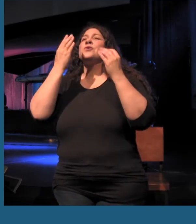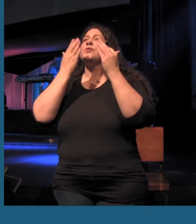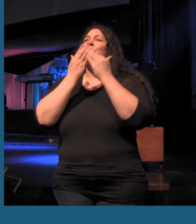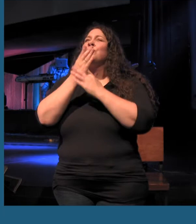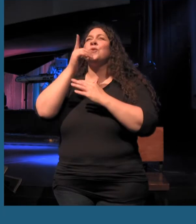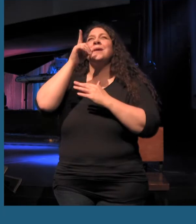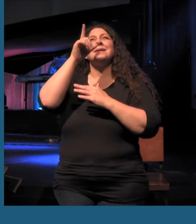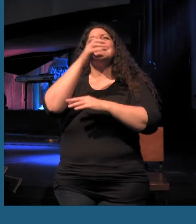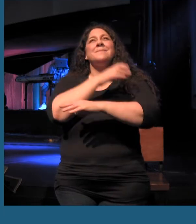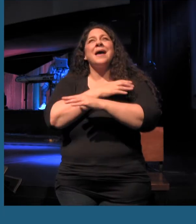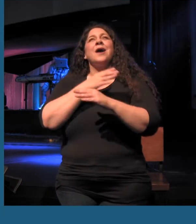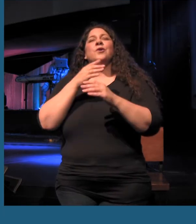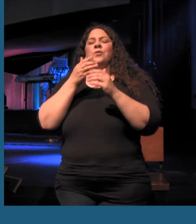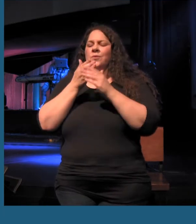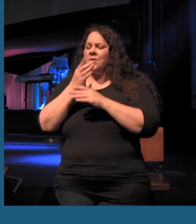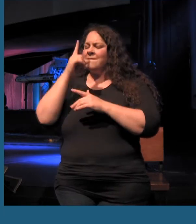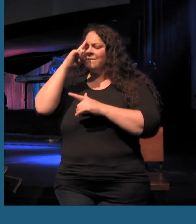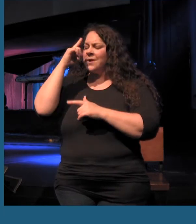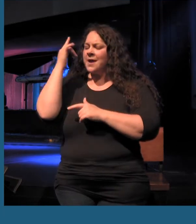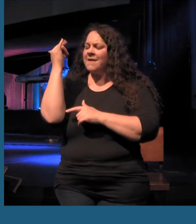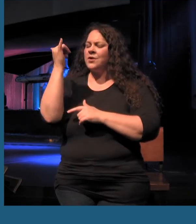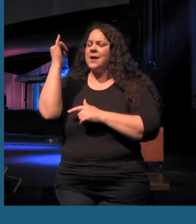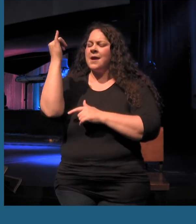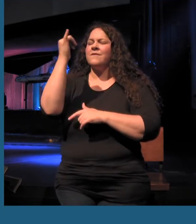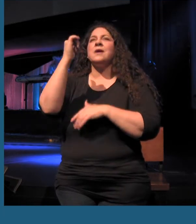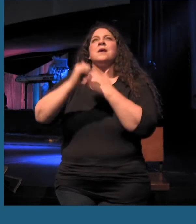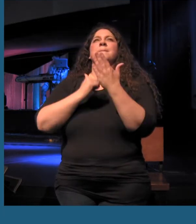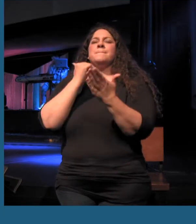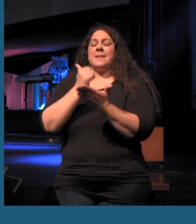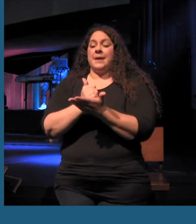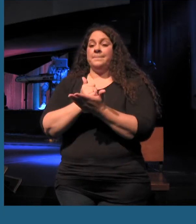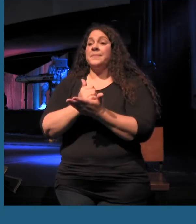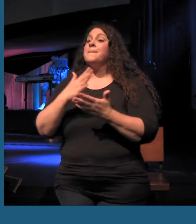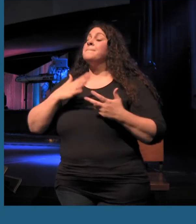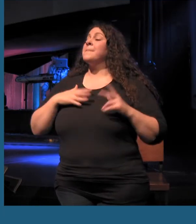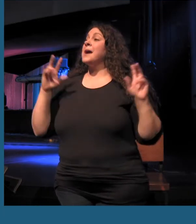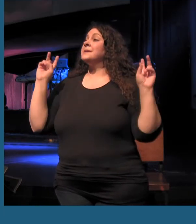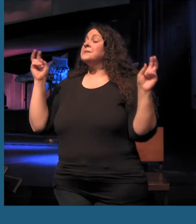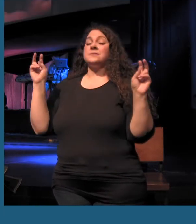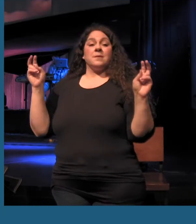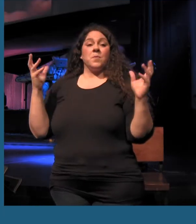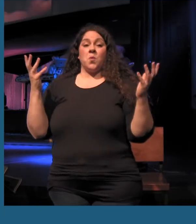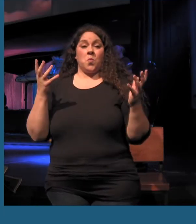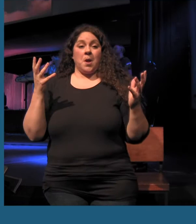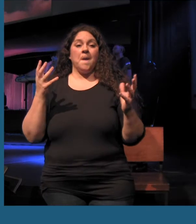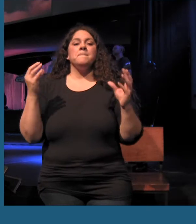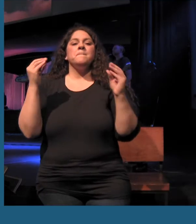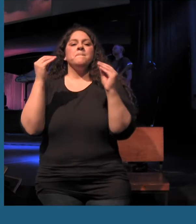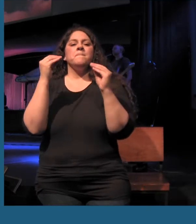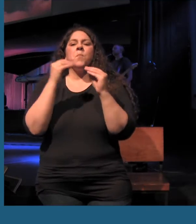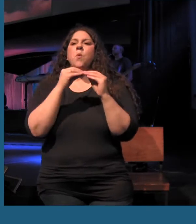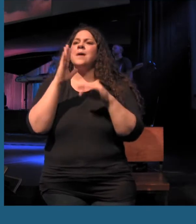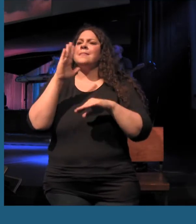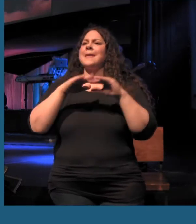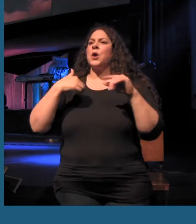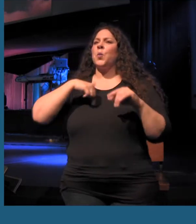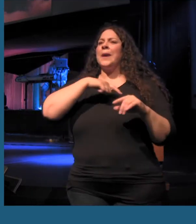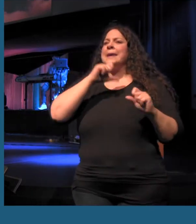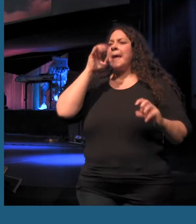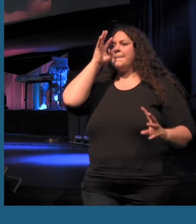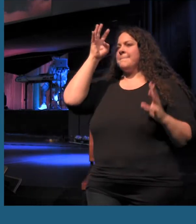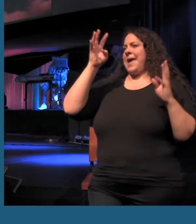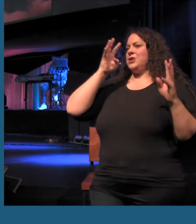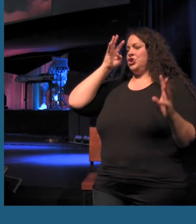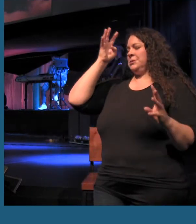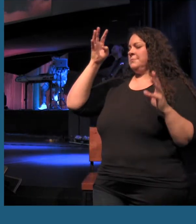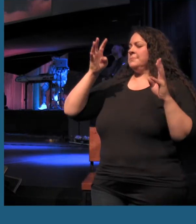I want to talk today from the subject that serves as my title, more than we imagine. More than we imagine. Do you